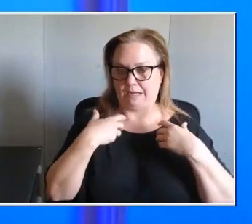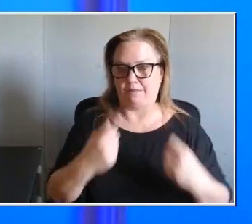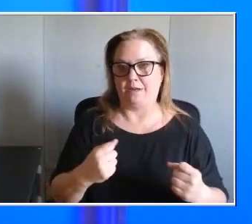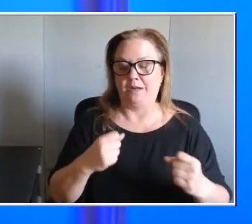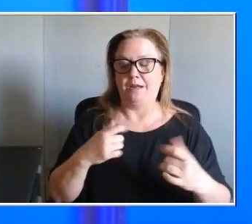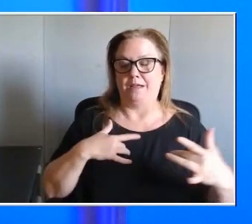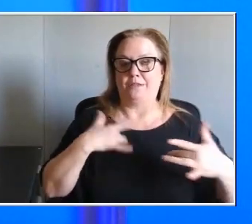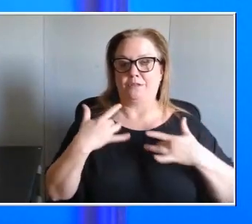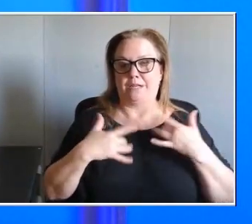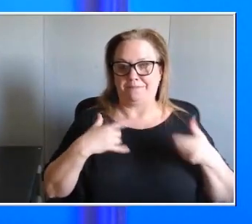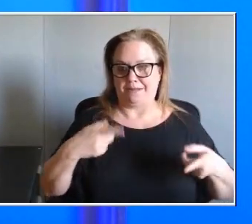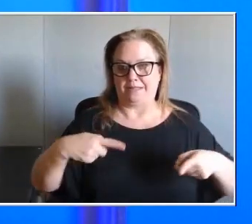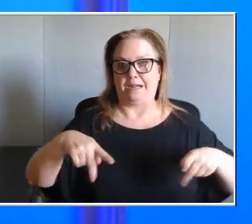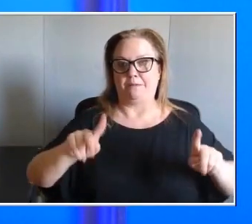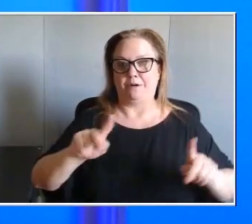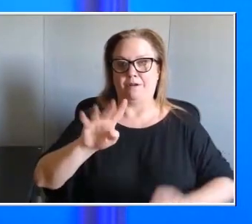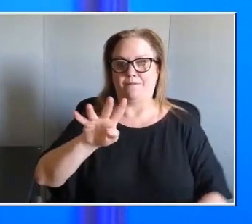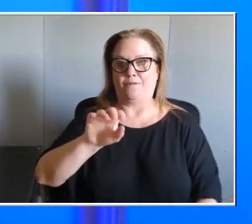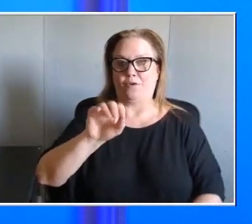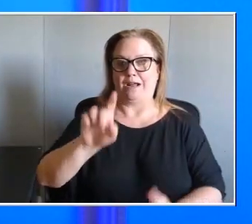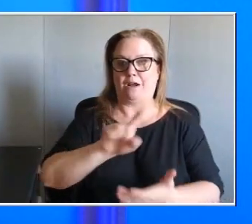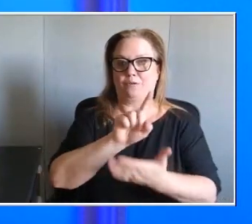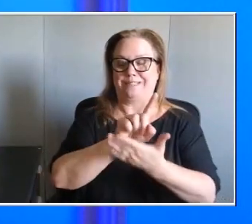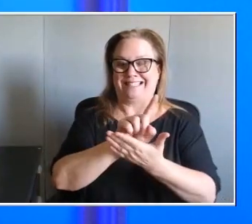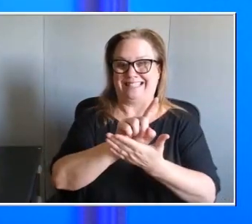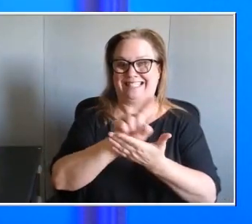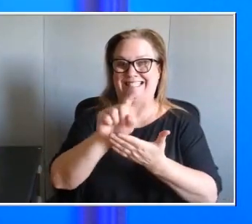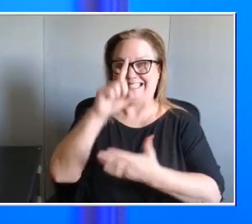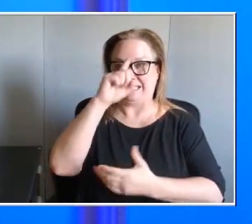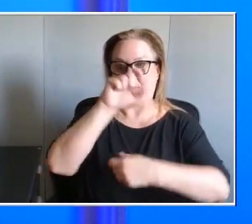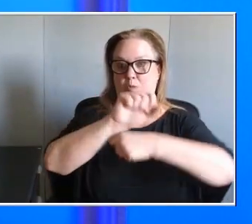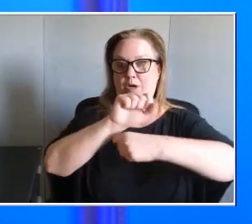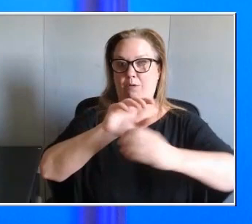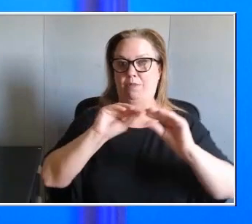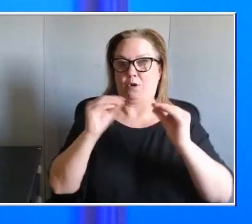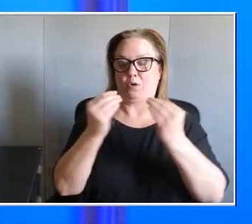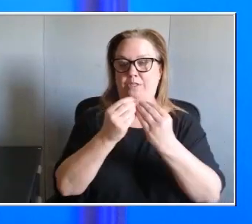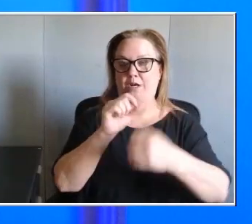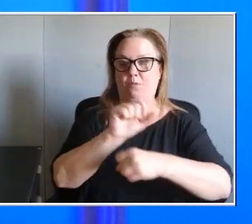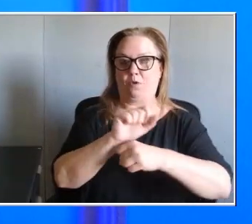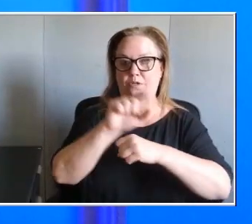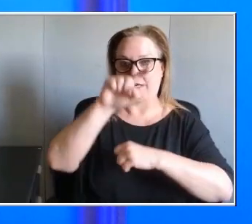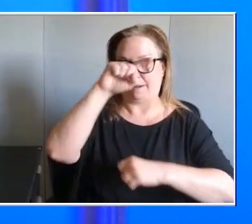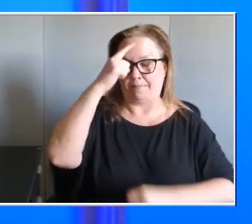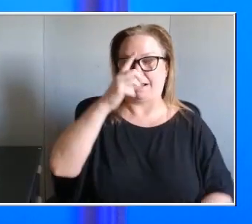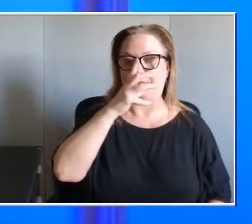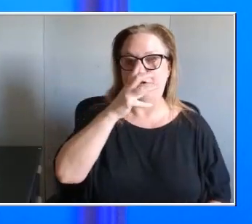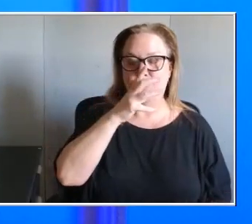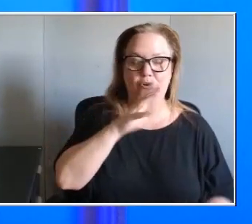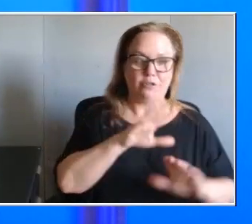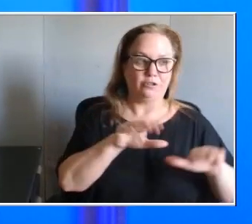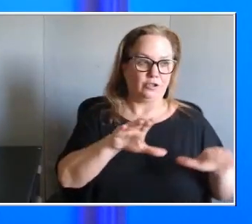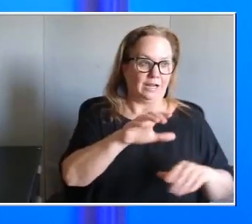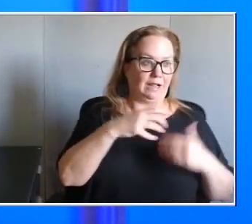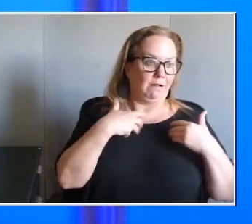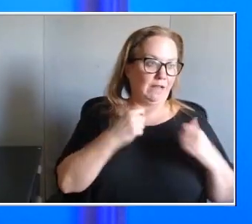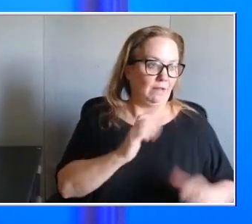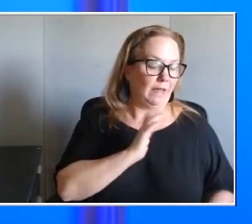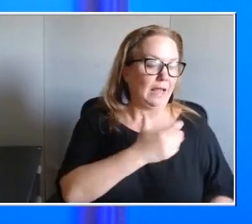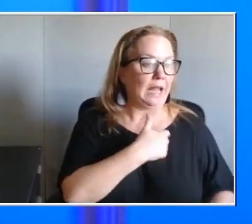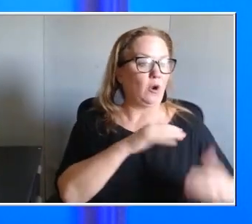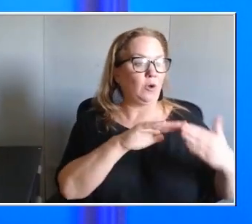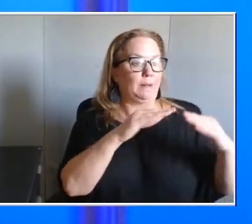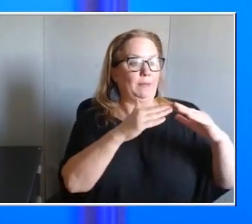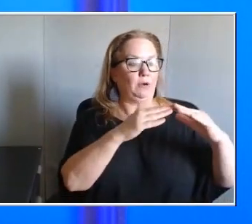about the opportunity they get to spend 40 hours this summer working with an organization that works on Black maternal and child health in our community, to build